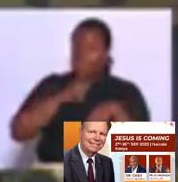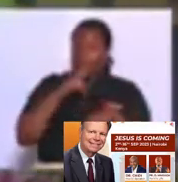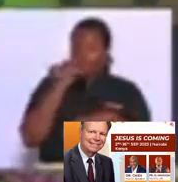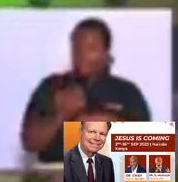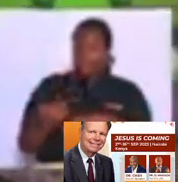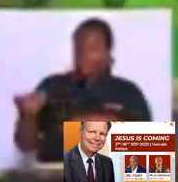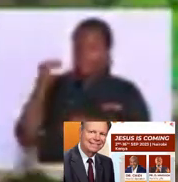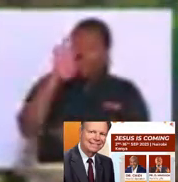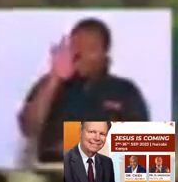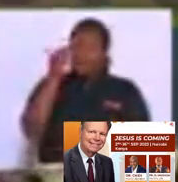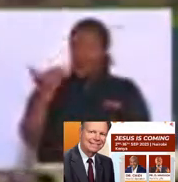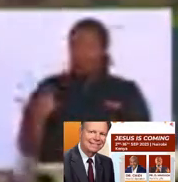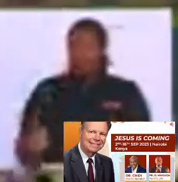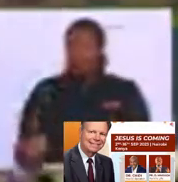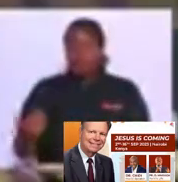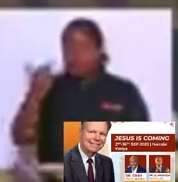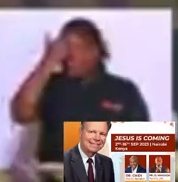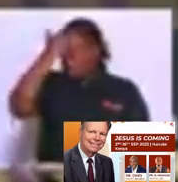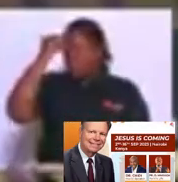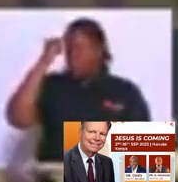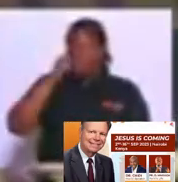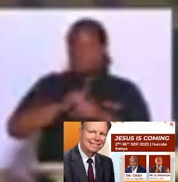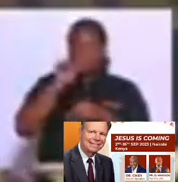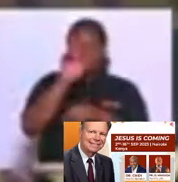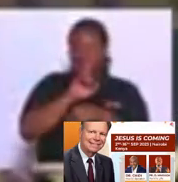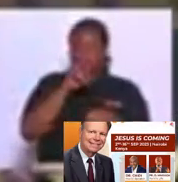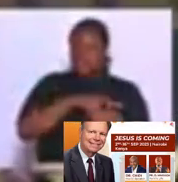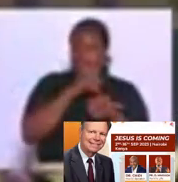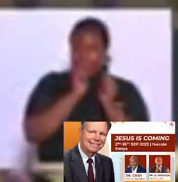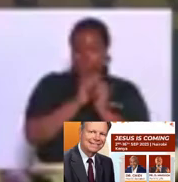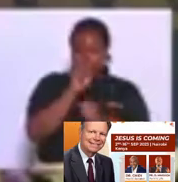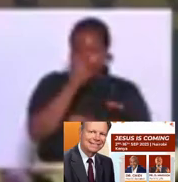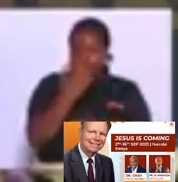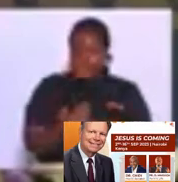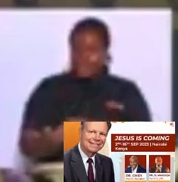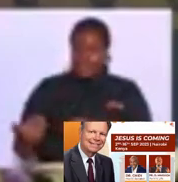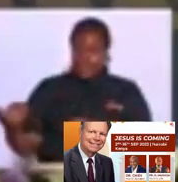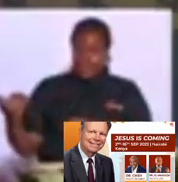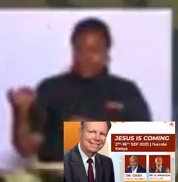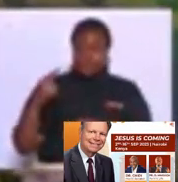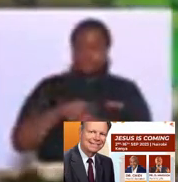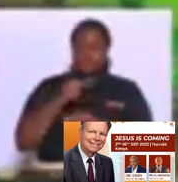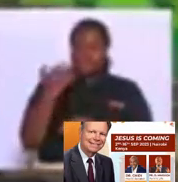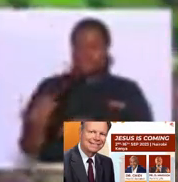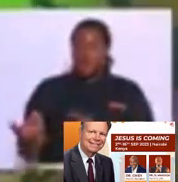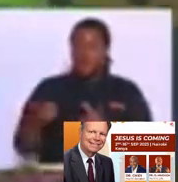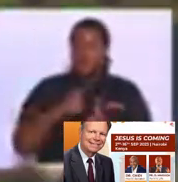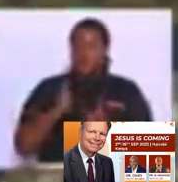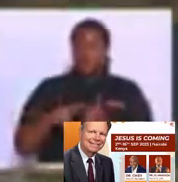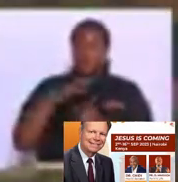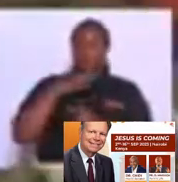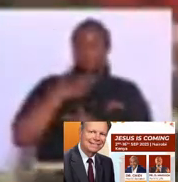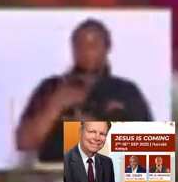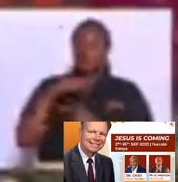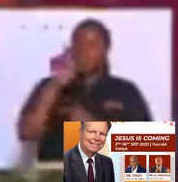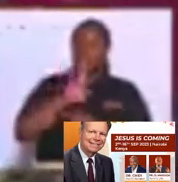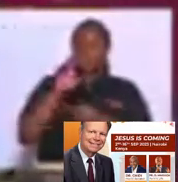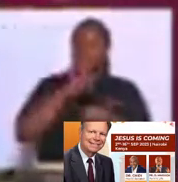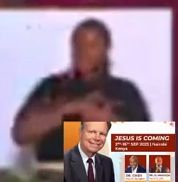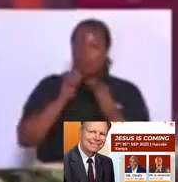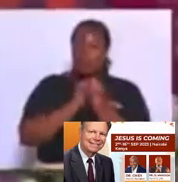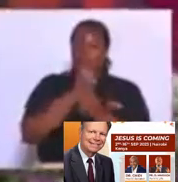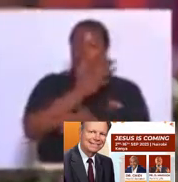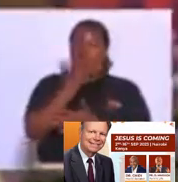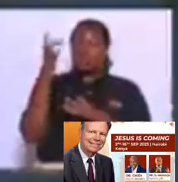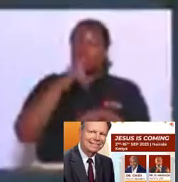are young. Because if you spend time with them when they're young, they will want to spend time with you when